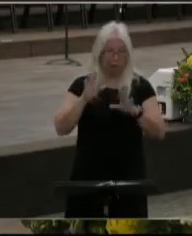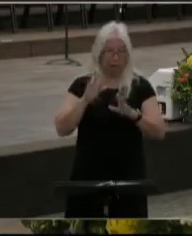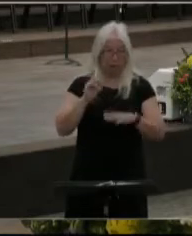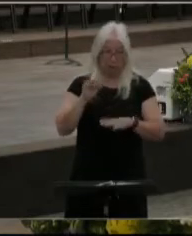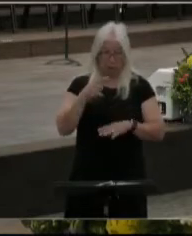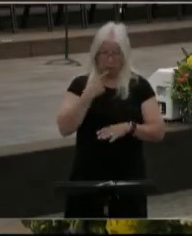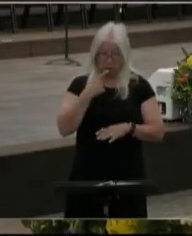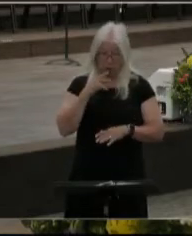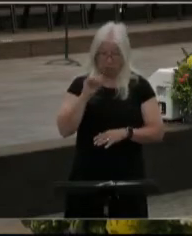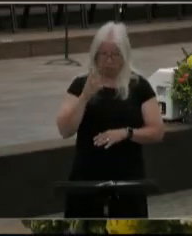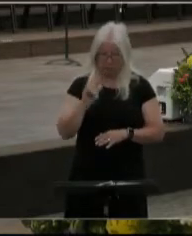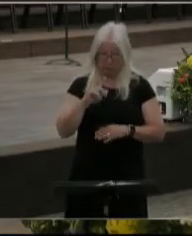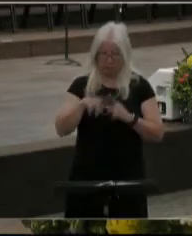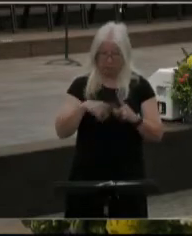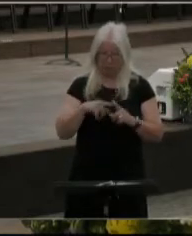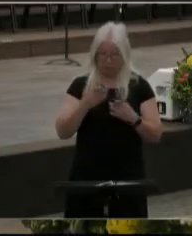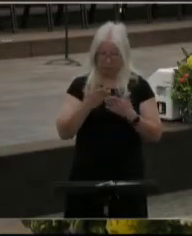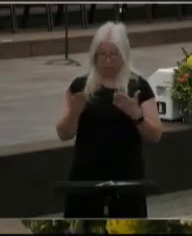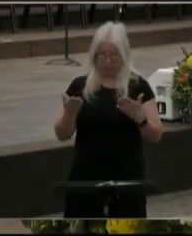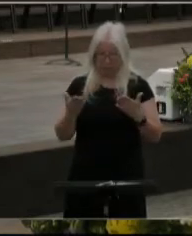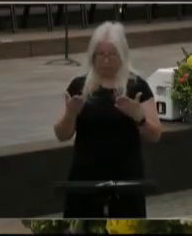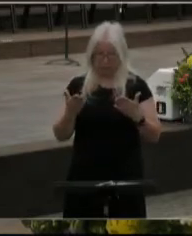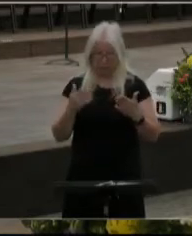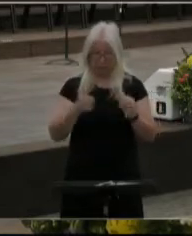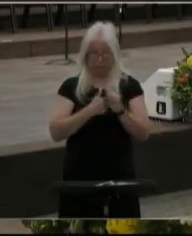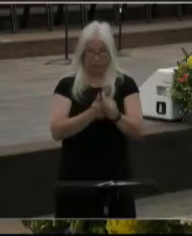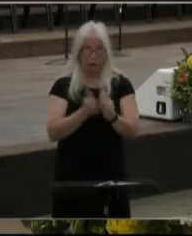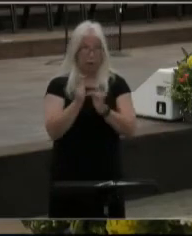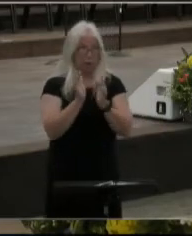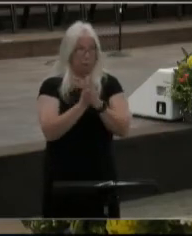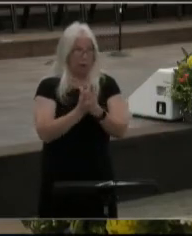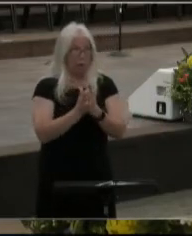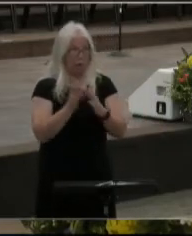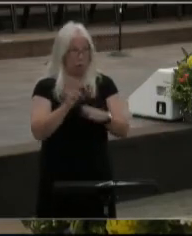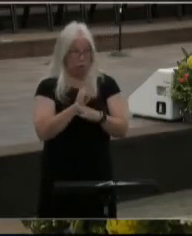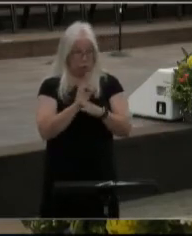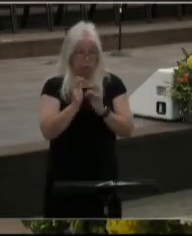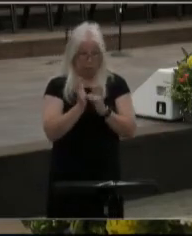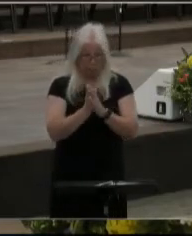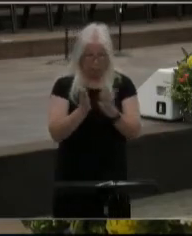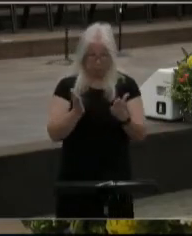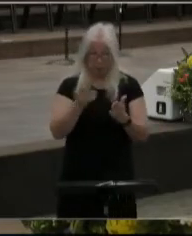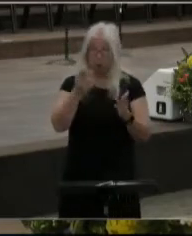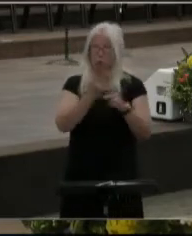Paul had told Timothy about those that, well, they weren't going to follow the Bible. They were going to use the Bible. They were